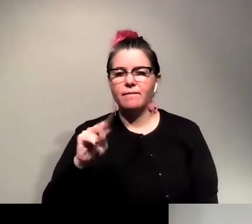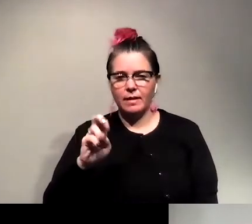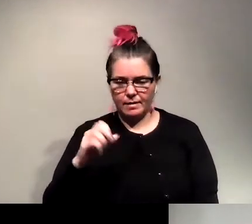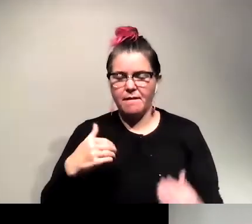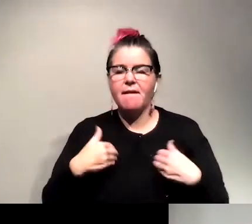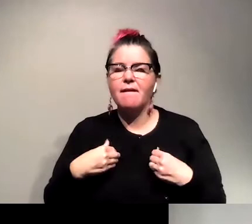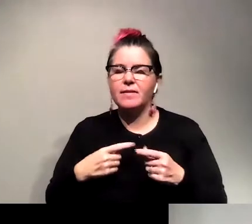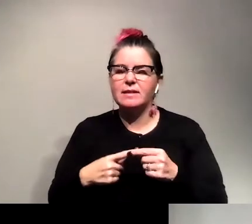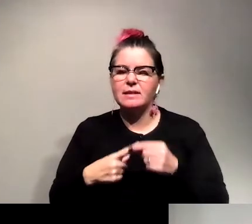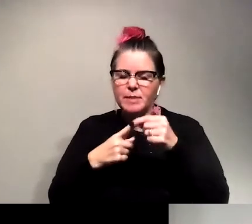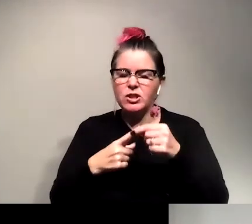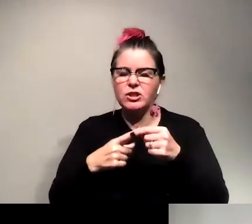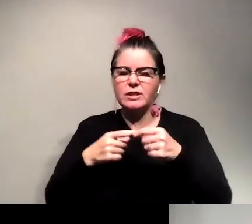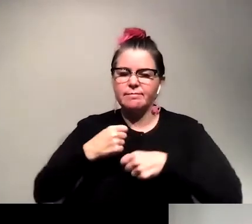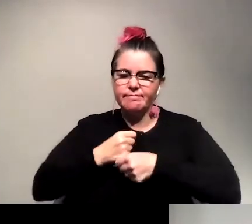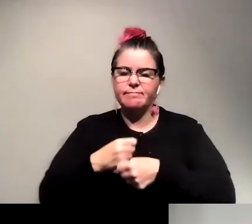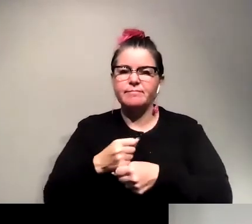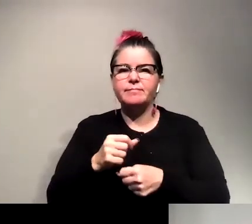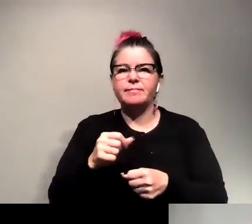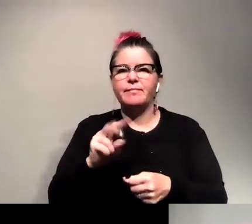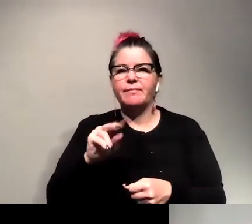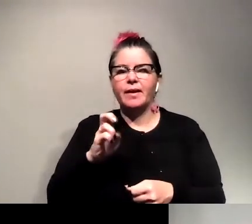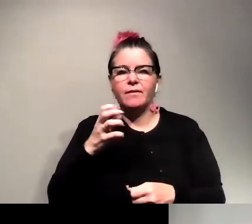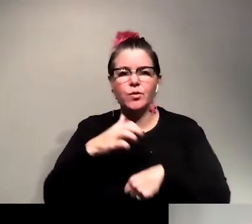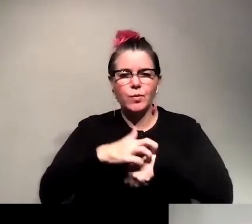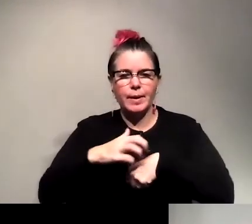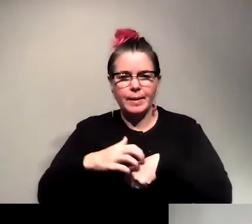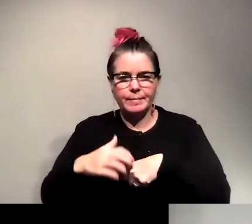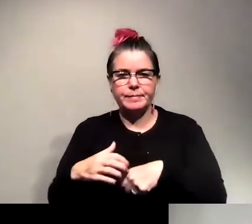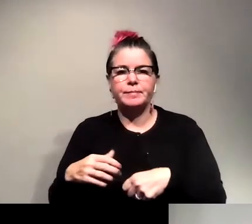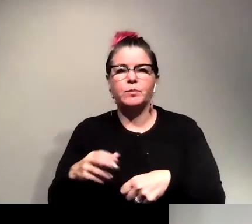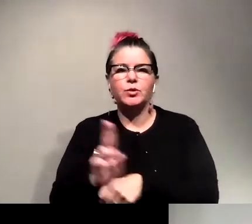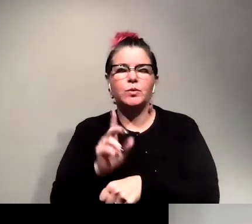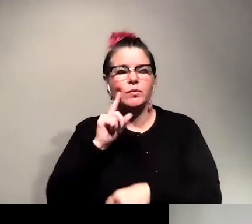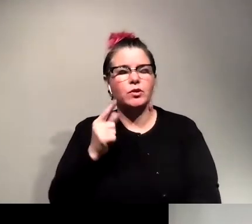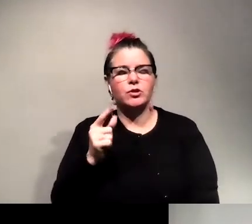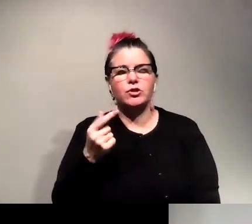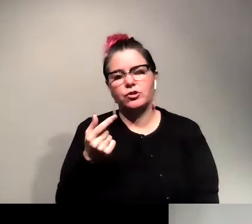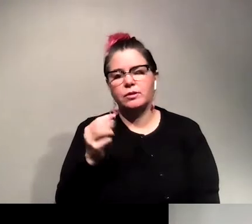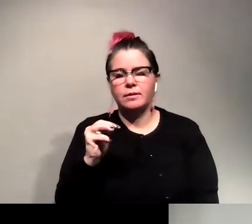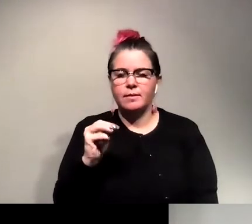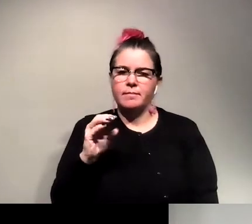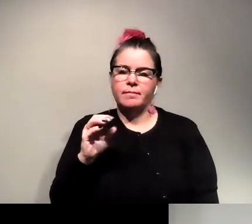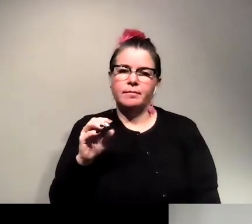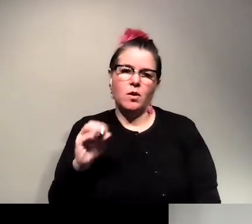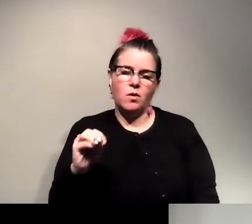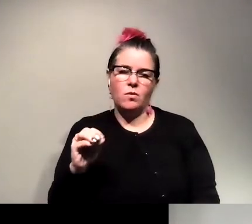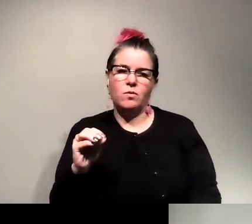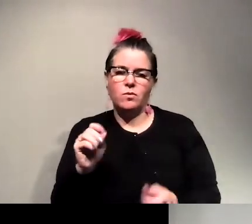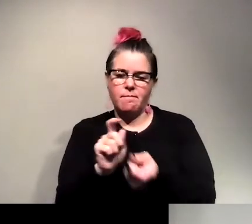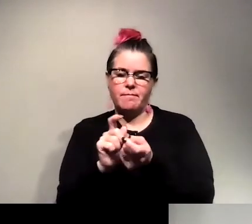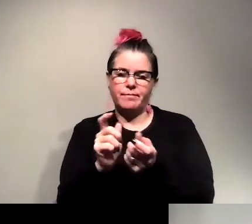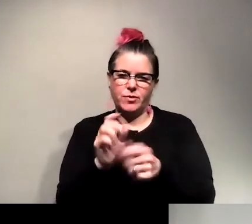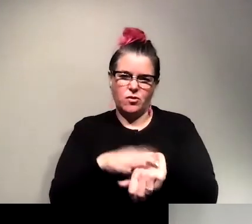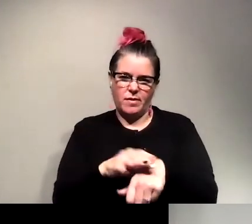especially bred vine of grape that we use to do genetic modification research on. To my knowledge, we don't